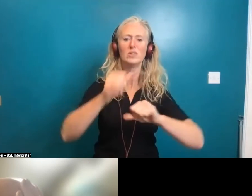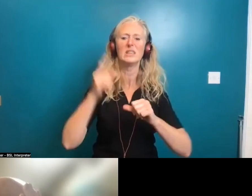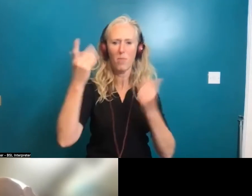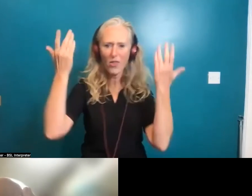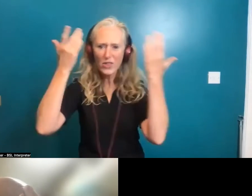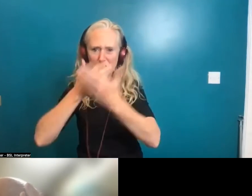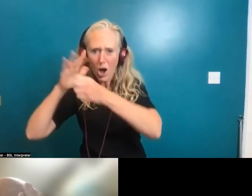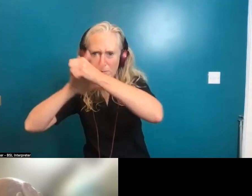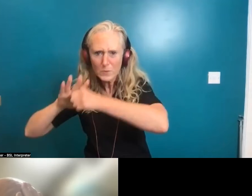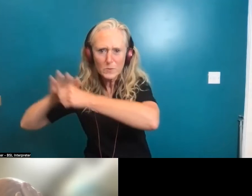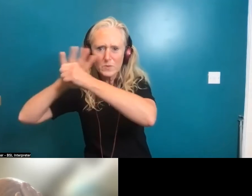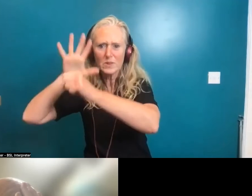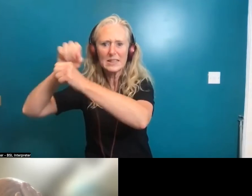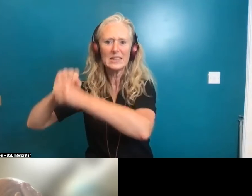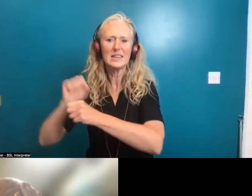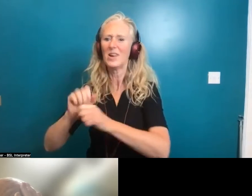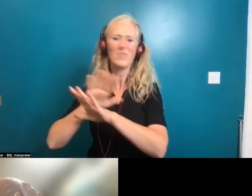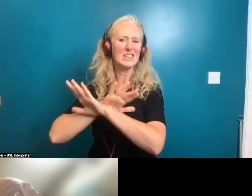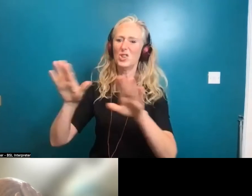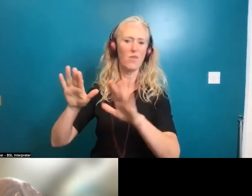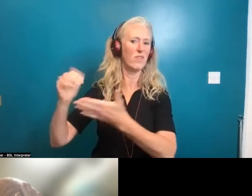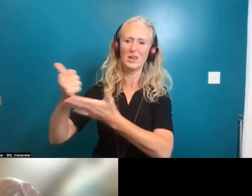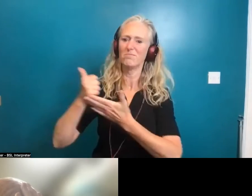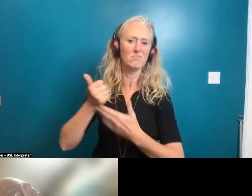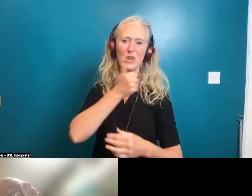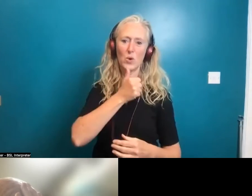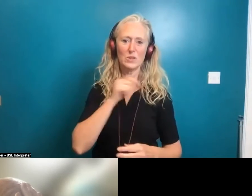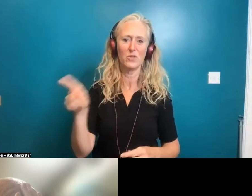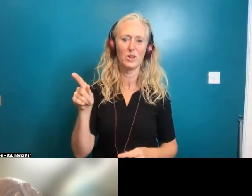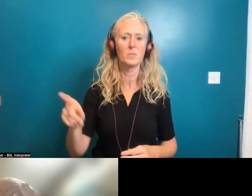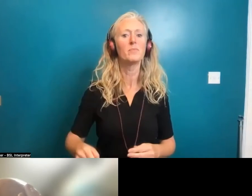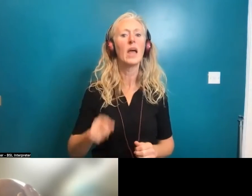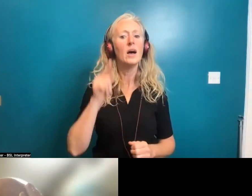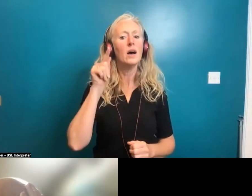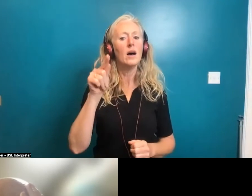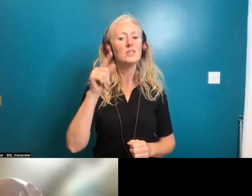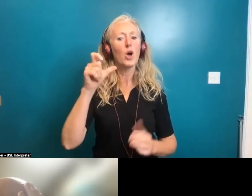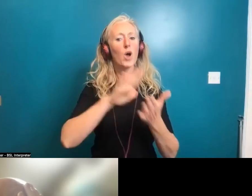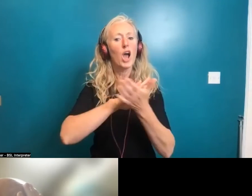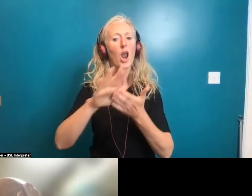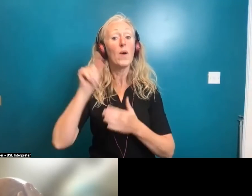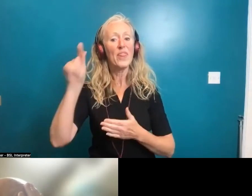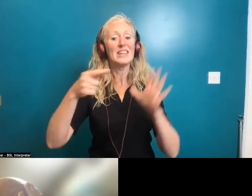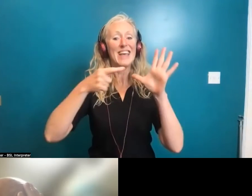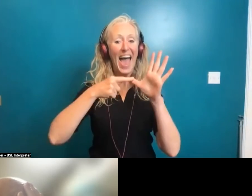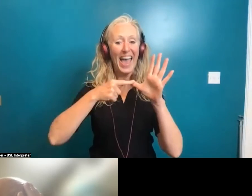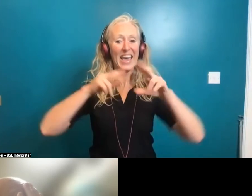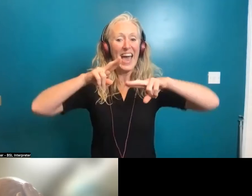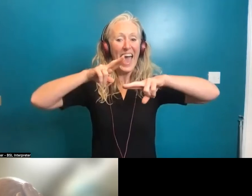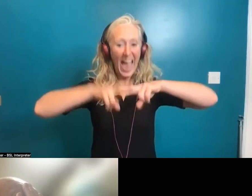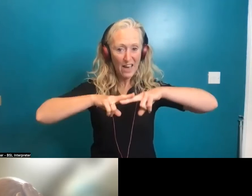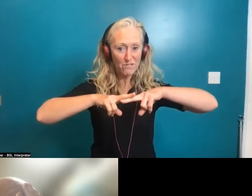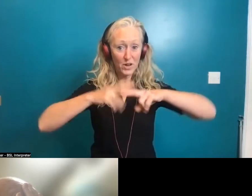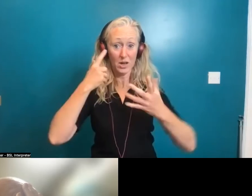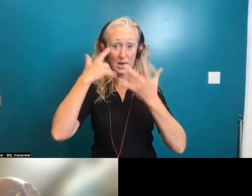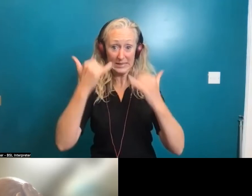sign. Thank you, Rob. And that test is the AF test, is that right? The autofluorescence. Okay. Right. So it sounds like